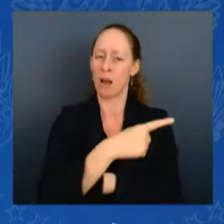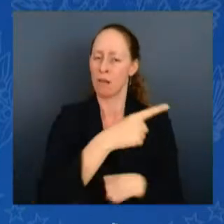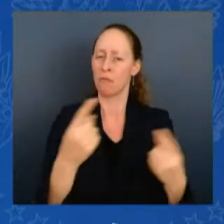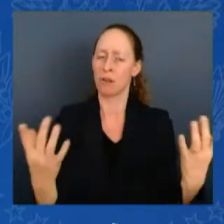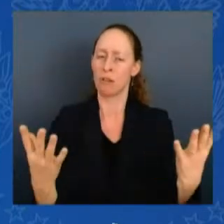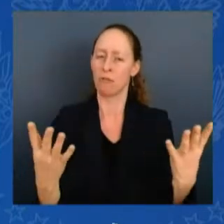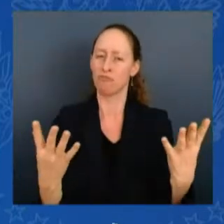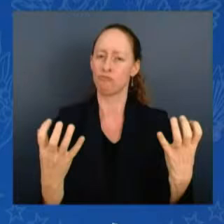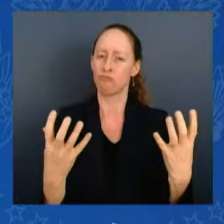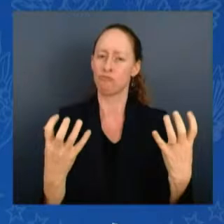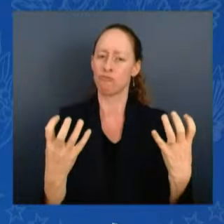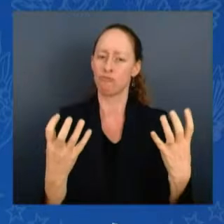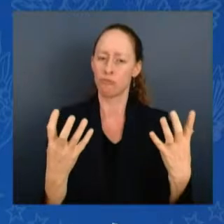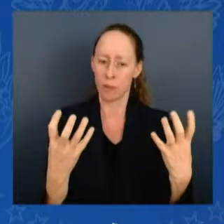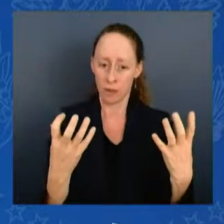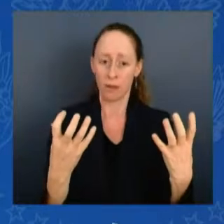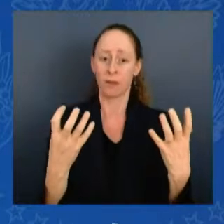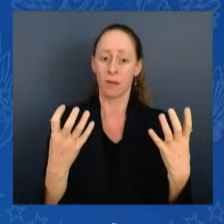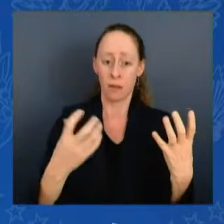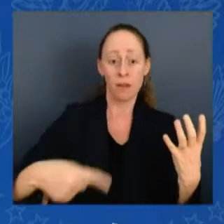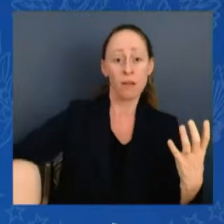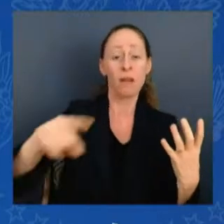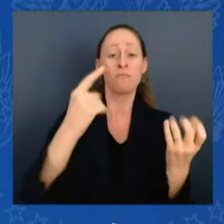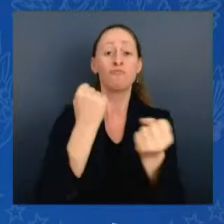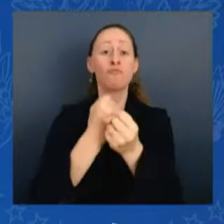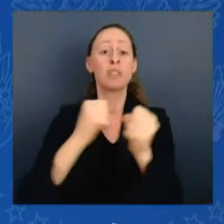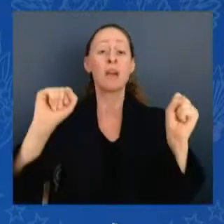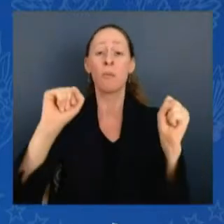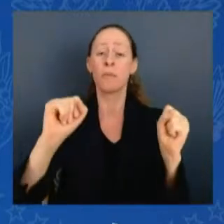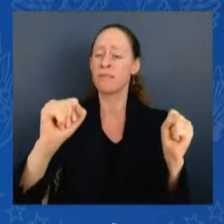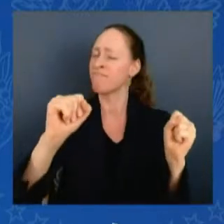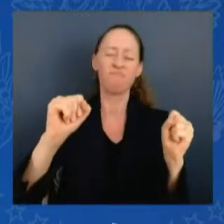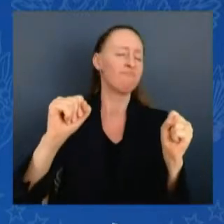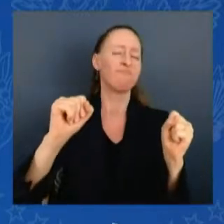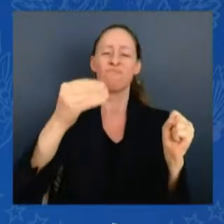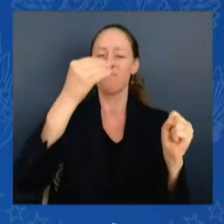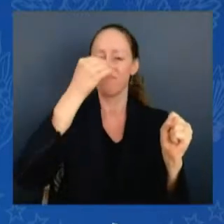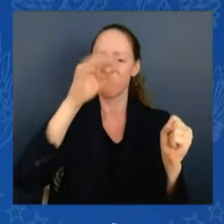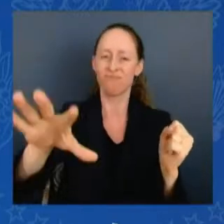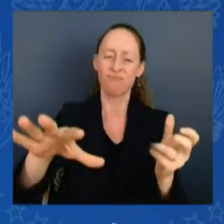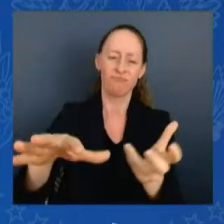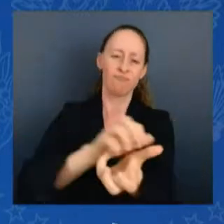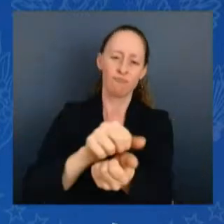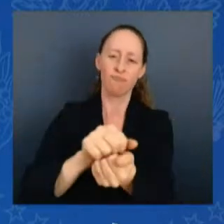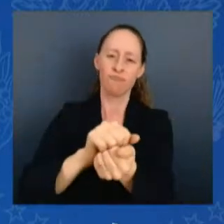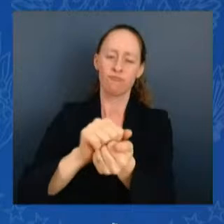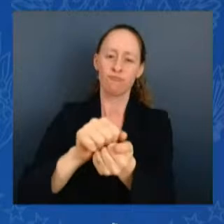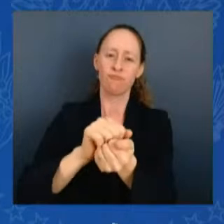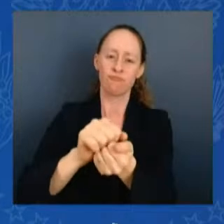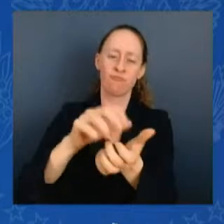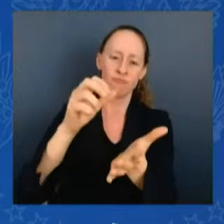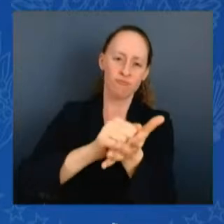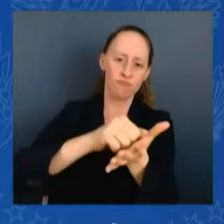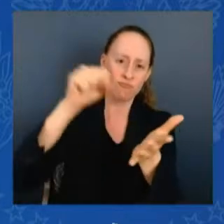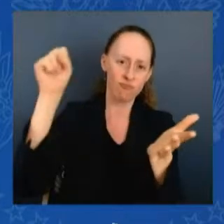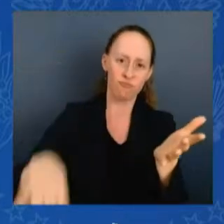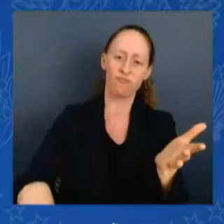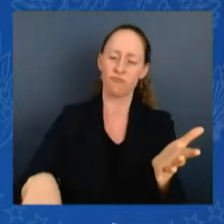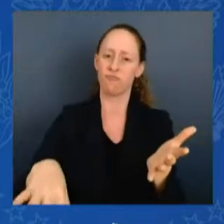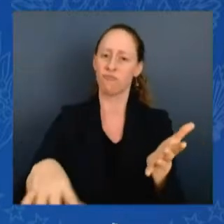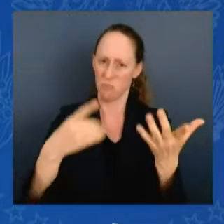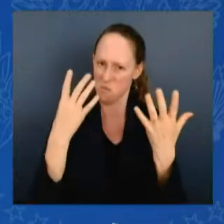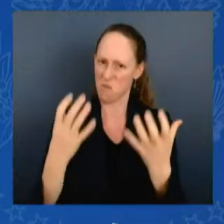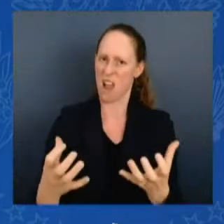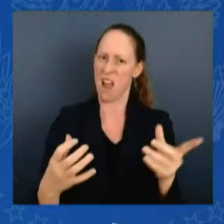destroy Ukraine's culture, and to wipe Ukraine off the map. And we know Putin won't stop